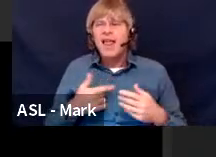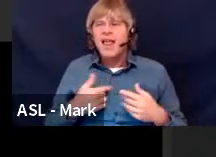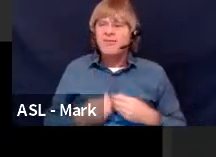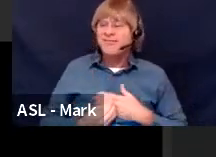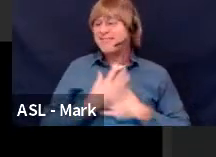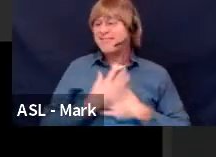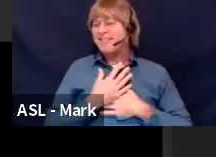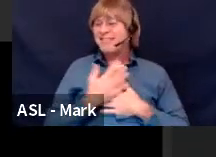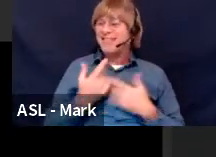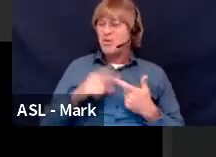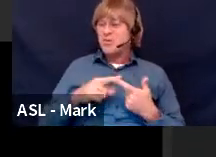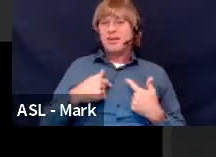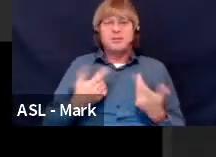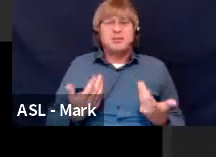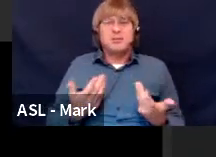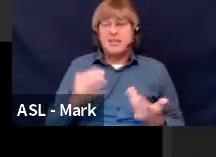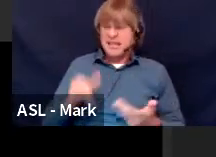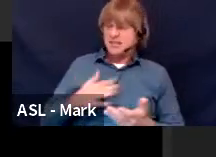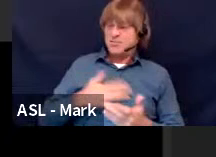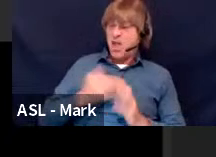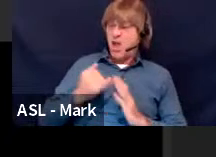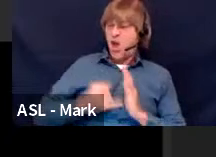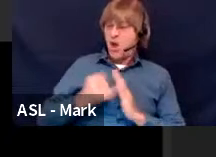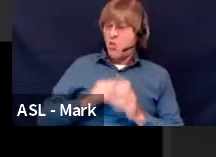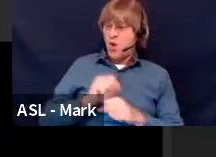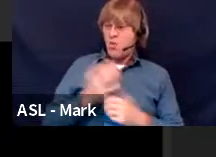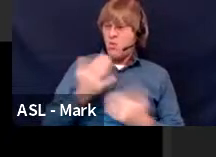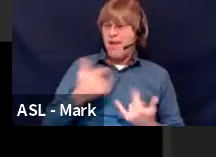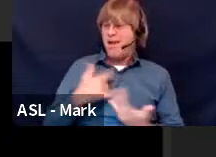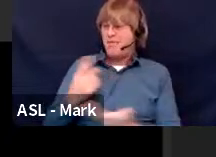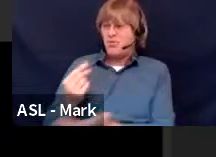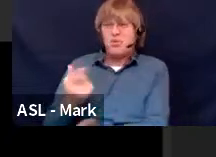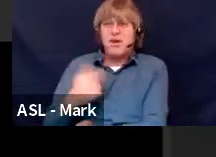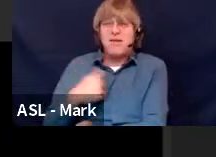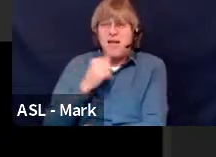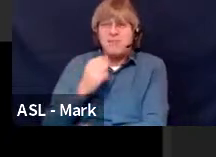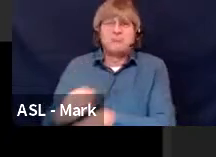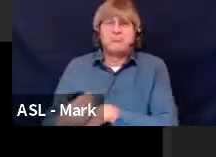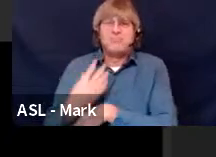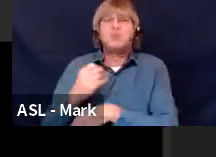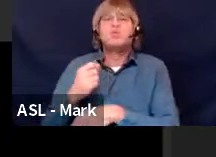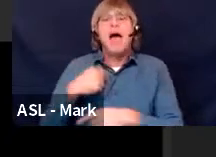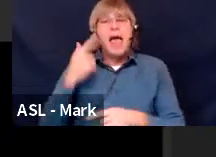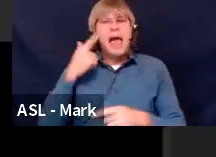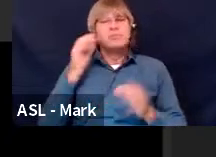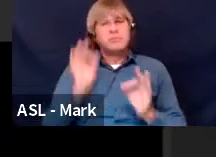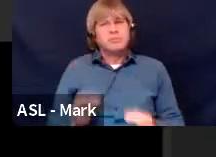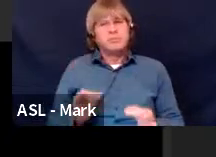is my artwork, then, why am I doing this stuff? And so I had to make,